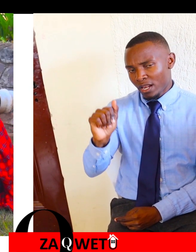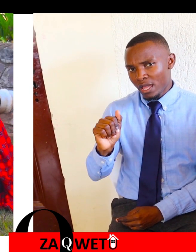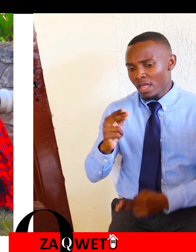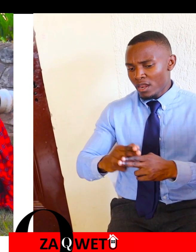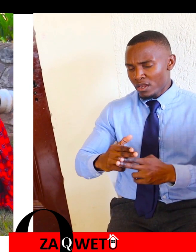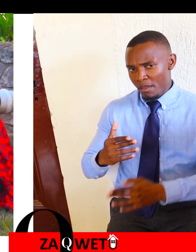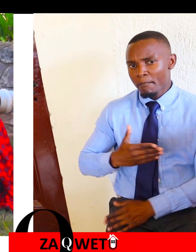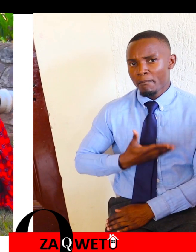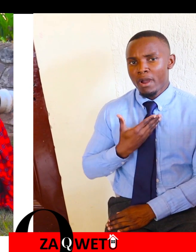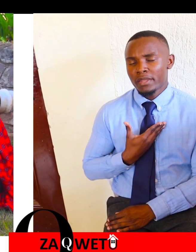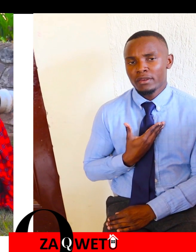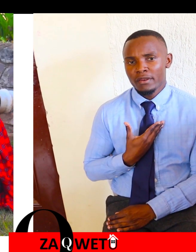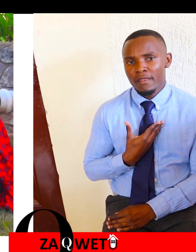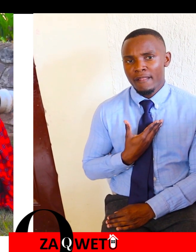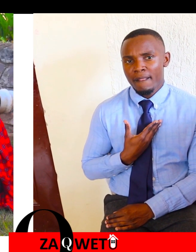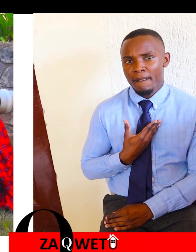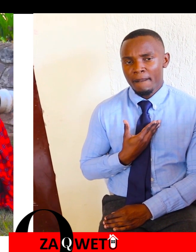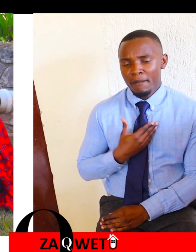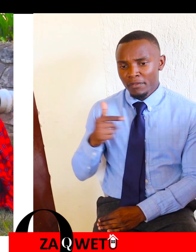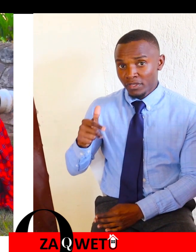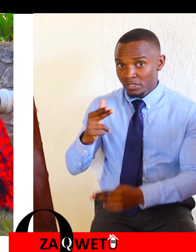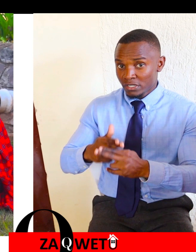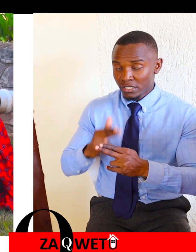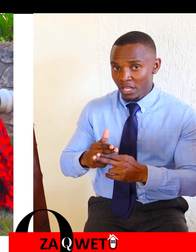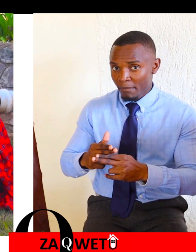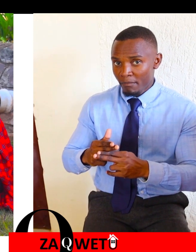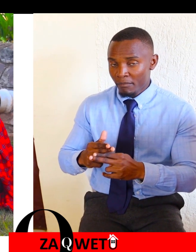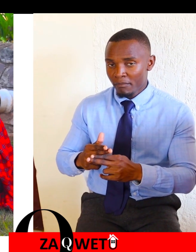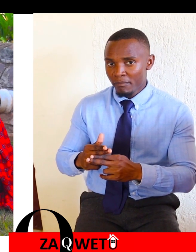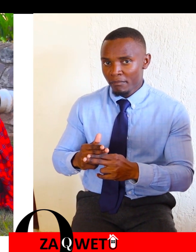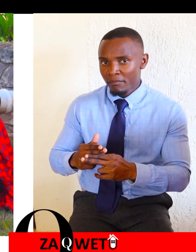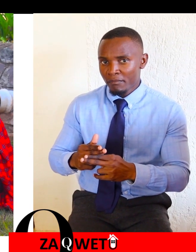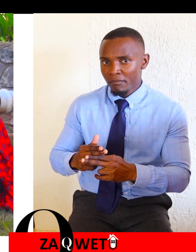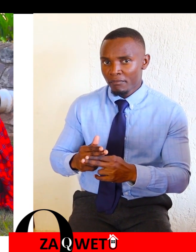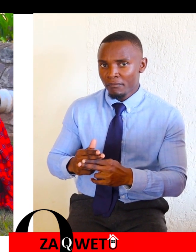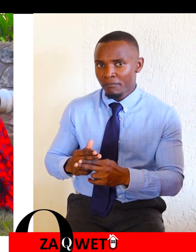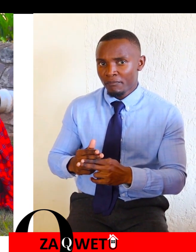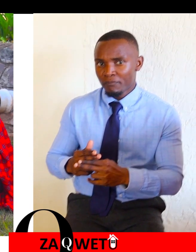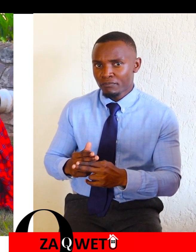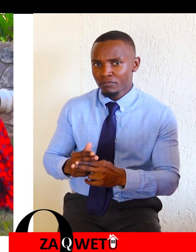Murila. Murila is my name. Actually, I was named after